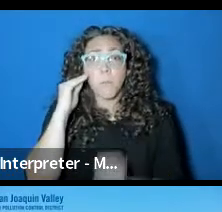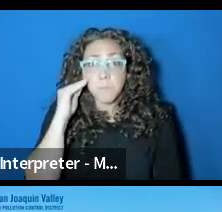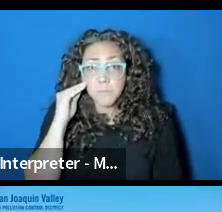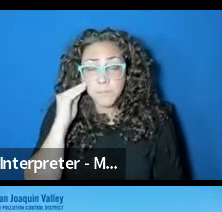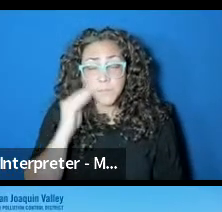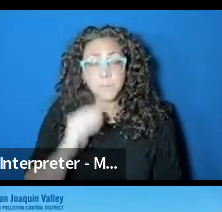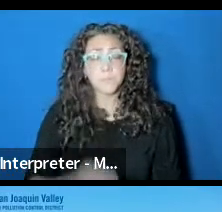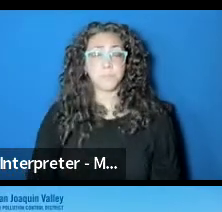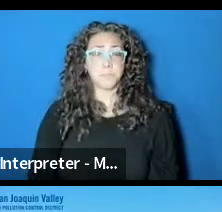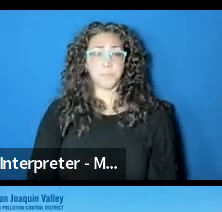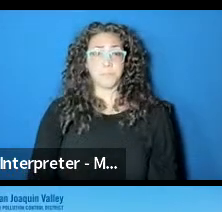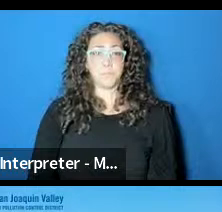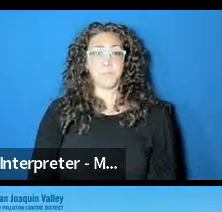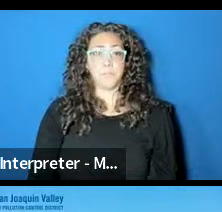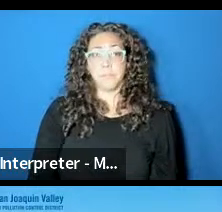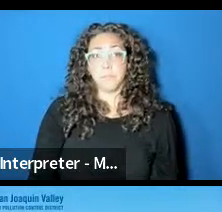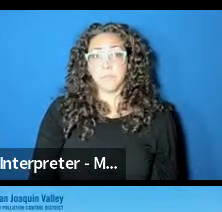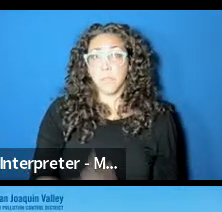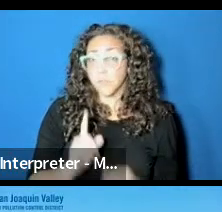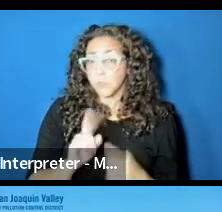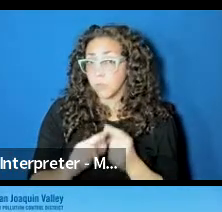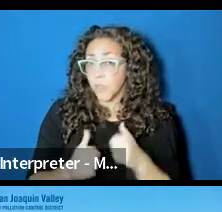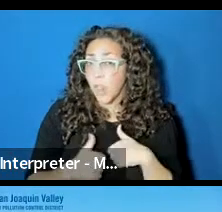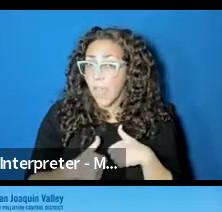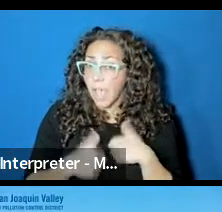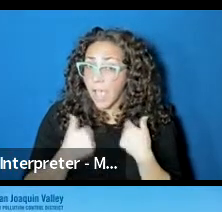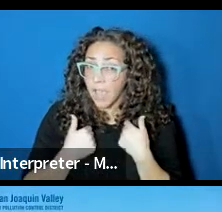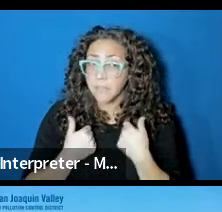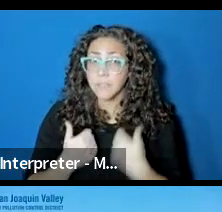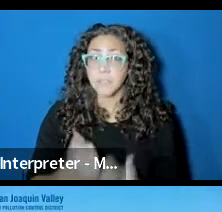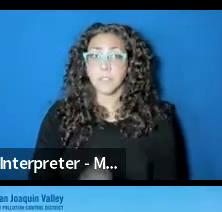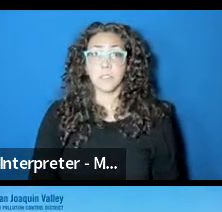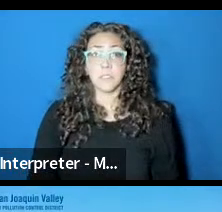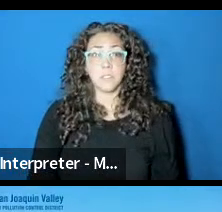homes, to their lives.